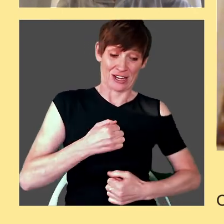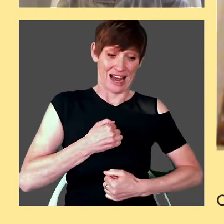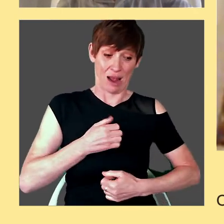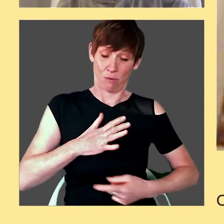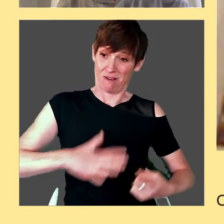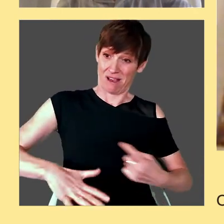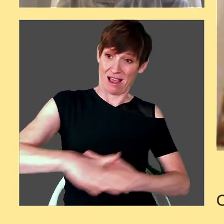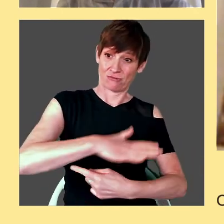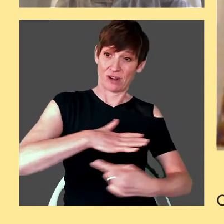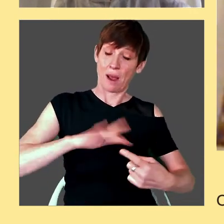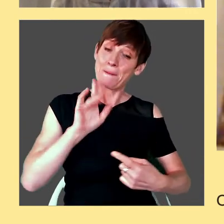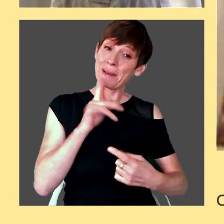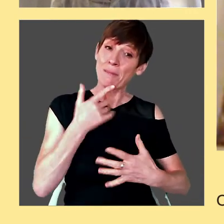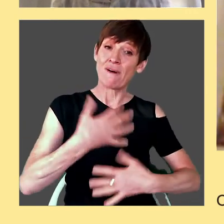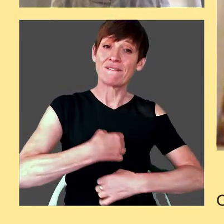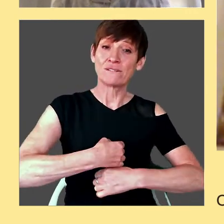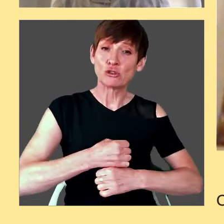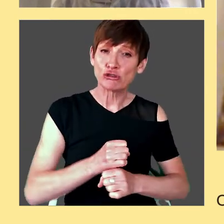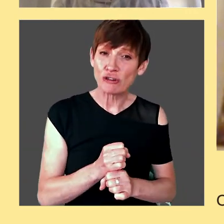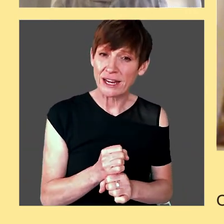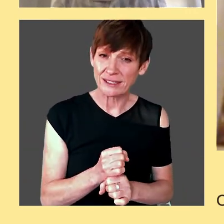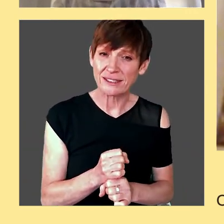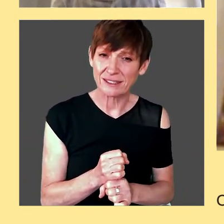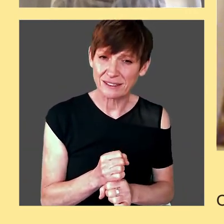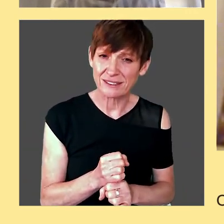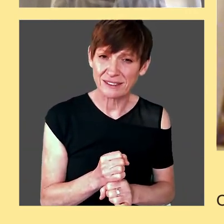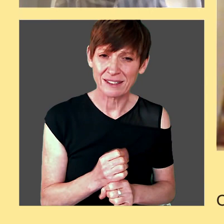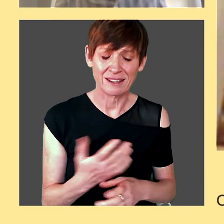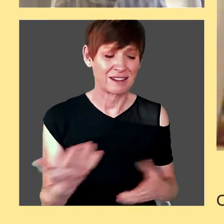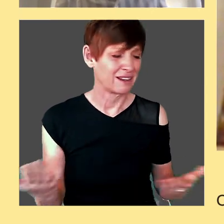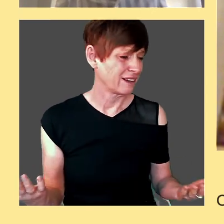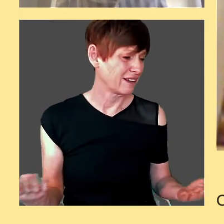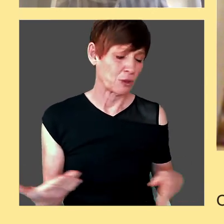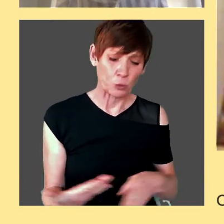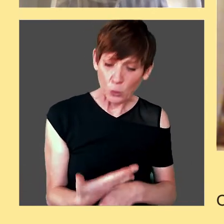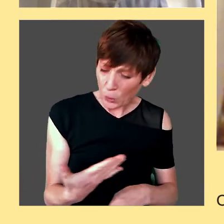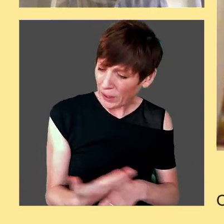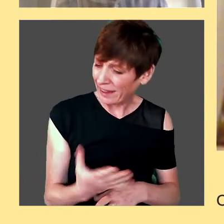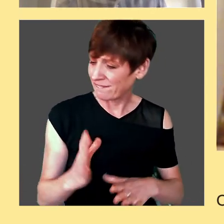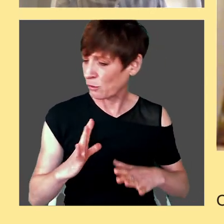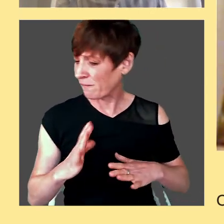know, frustrated, are you know, doing many things for free, then